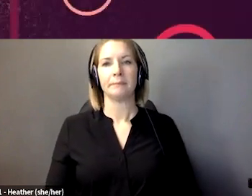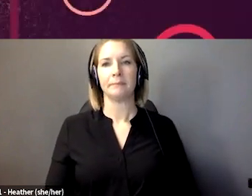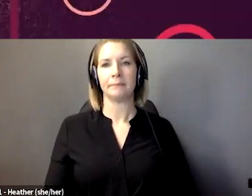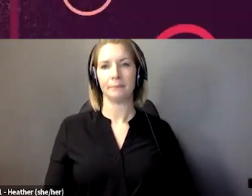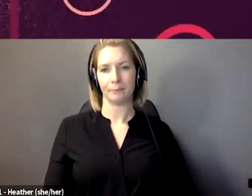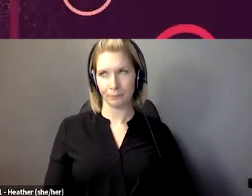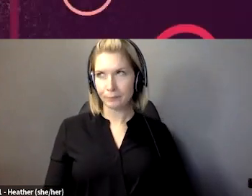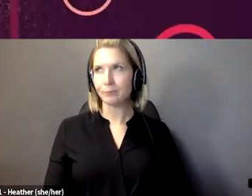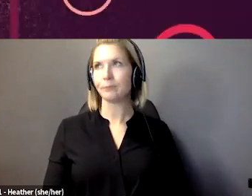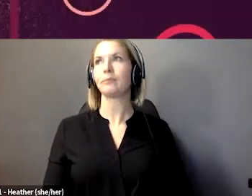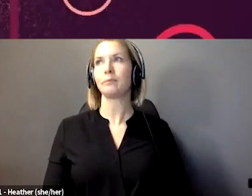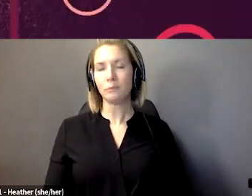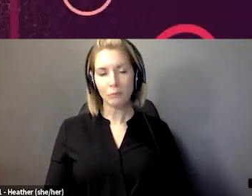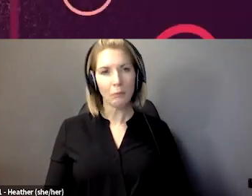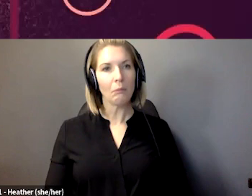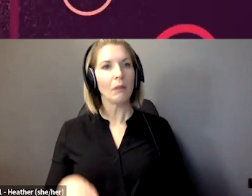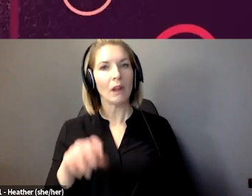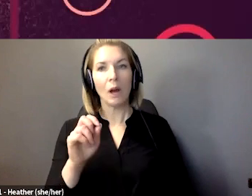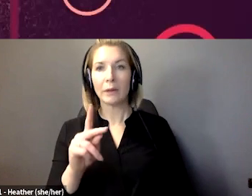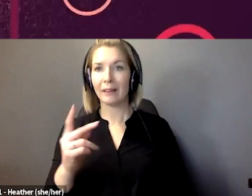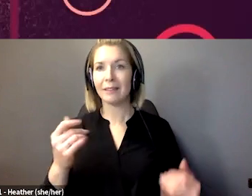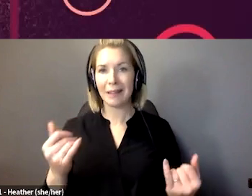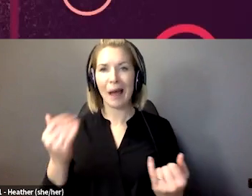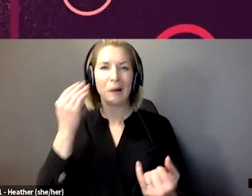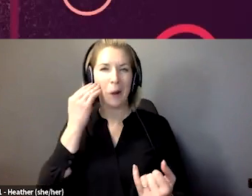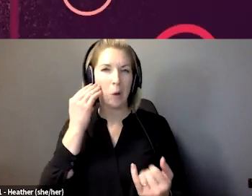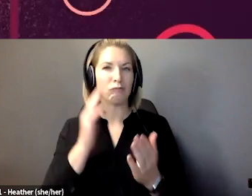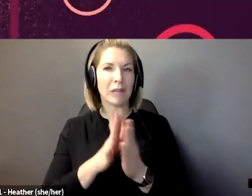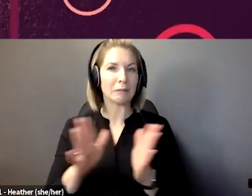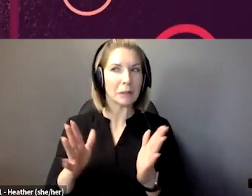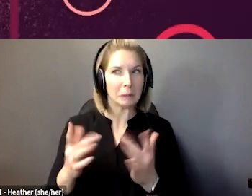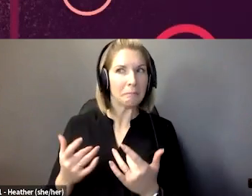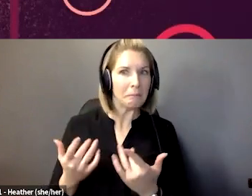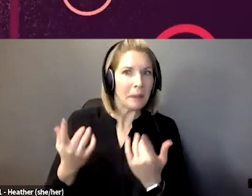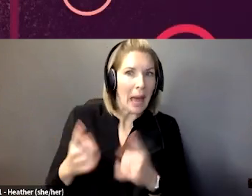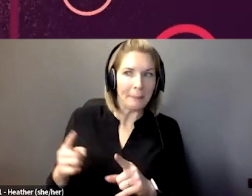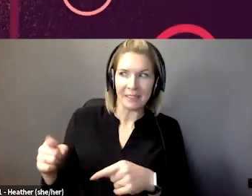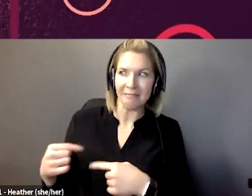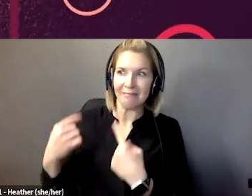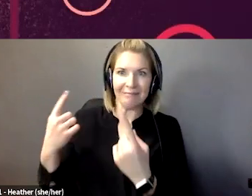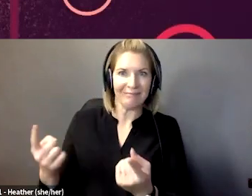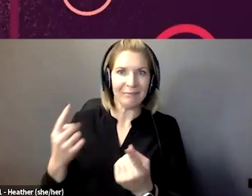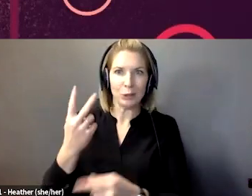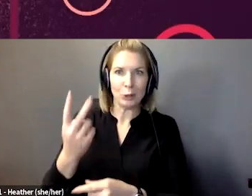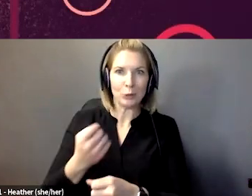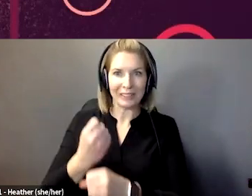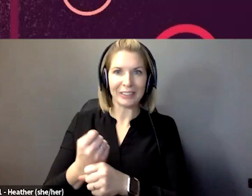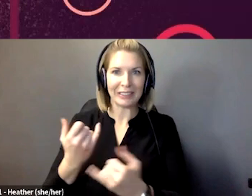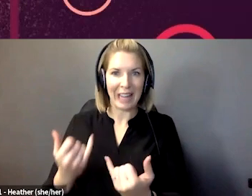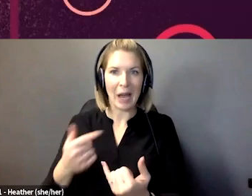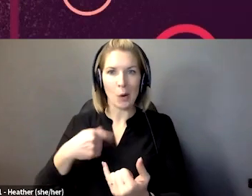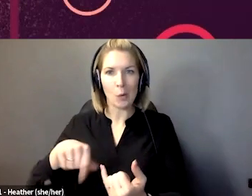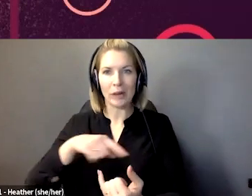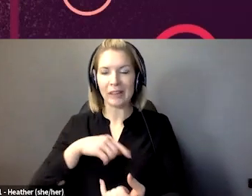Okay, so you got a flavor for what we're trying to accomplish and what we've been up to over the last few years as we've conducted this Delphi survey. So just to